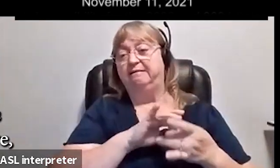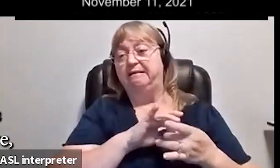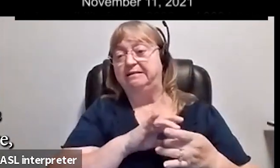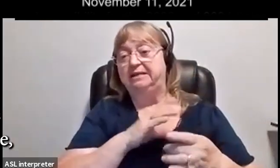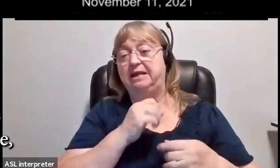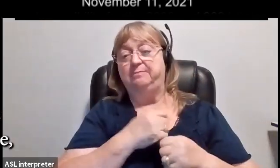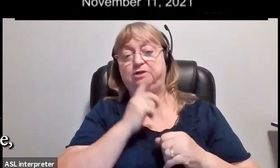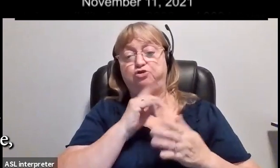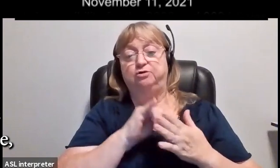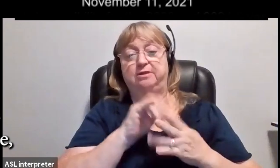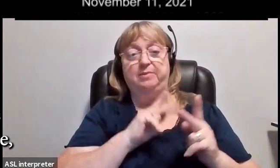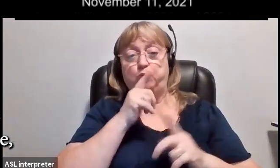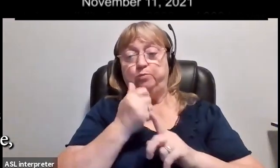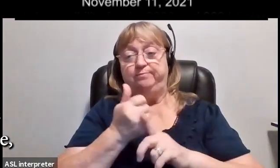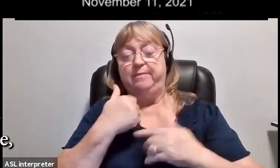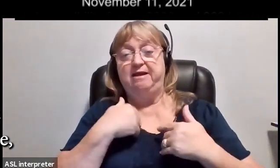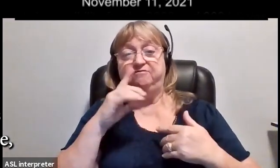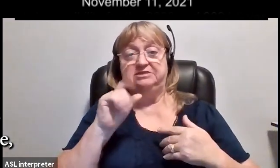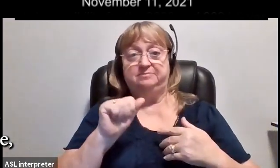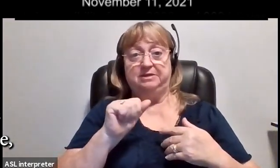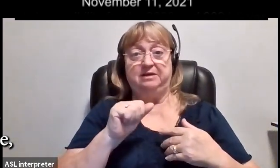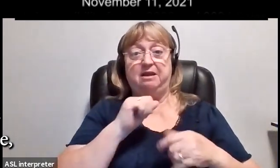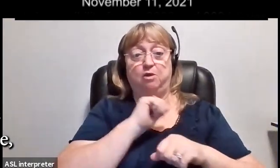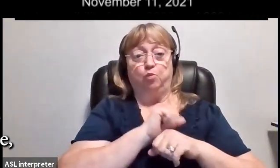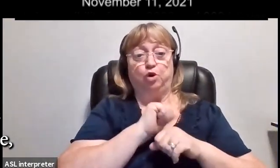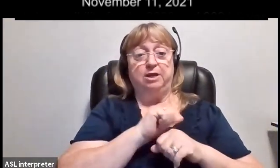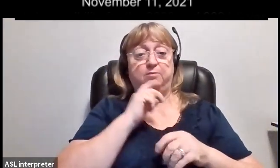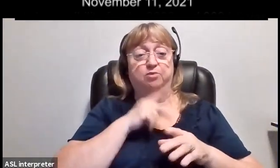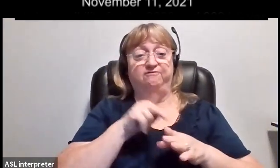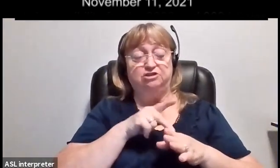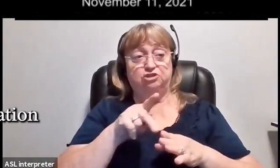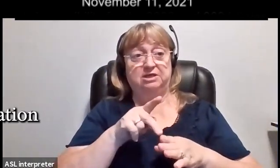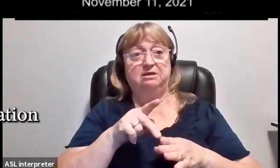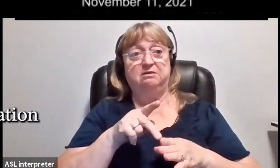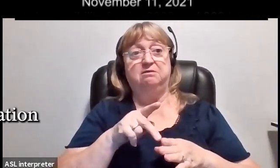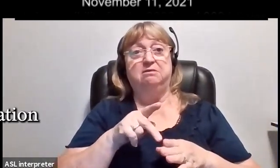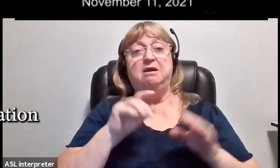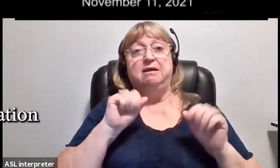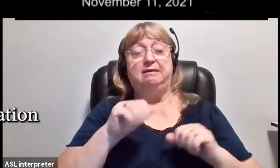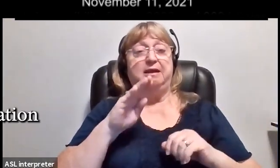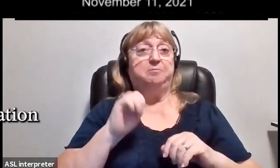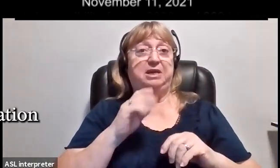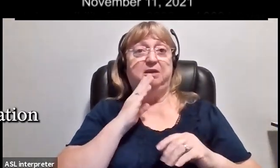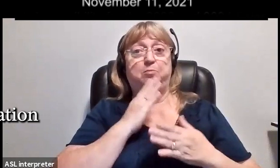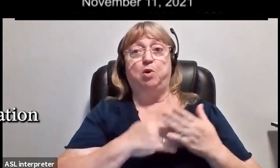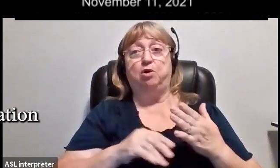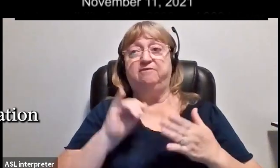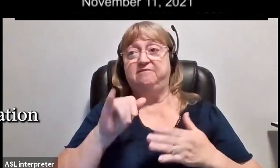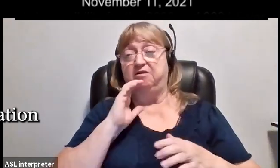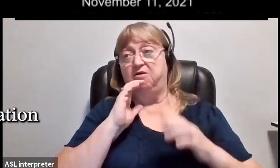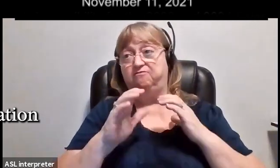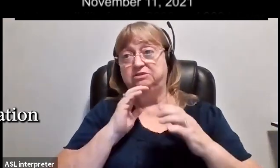that people who have disabilities and are working professionally are, can be part of the